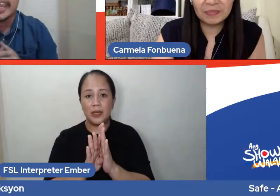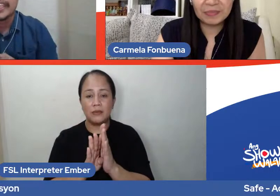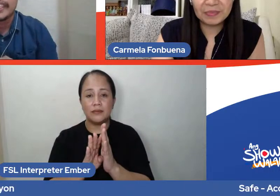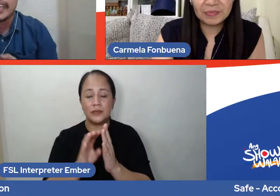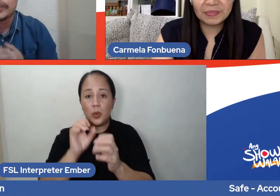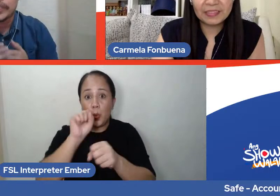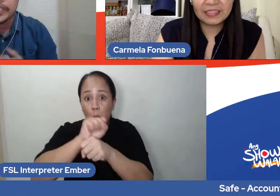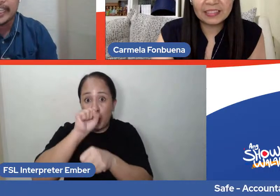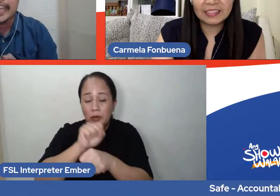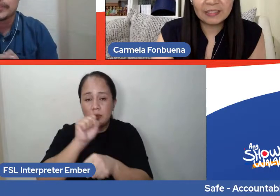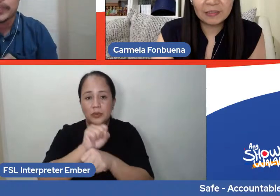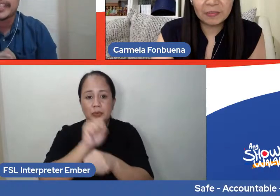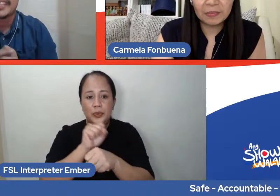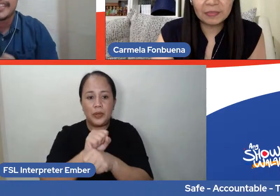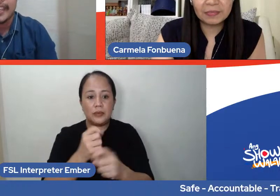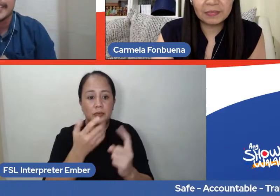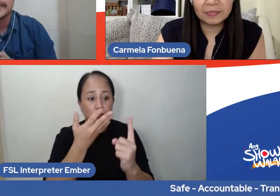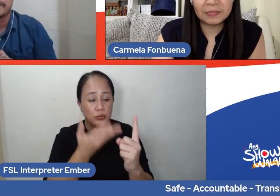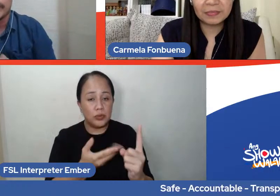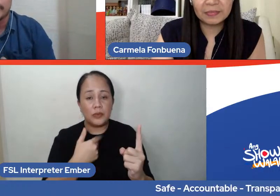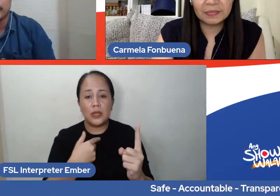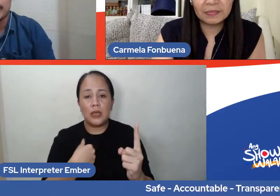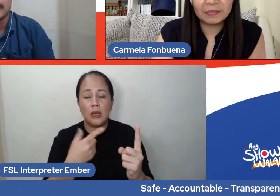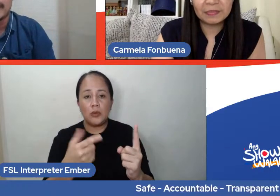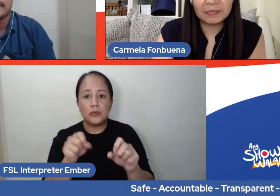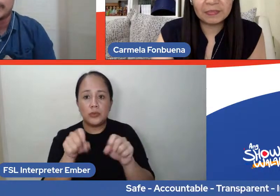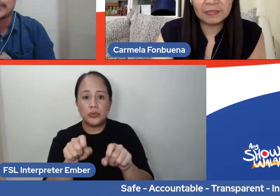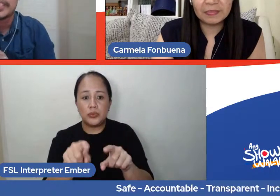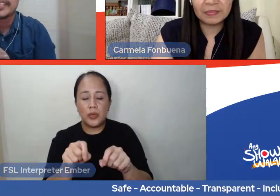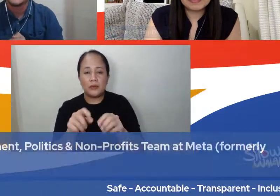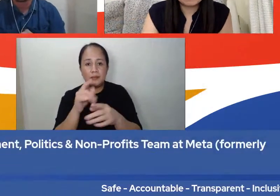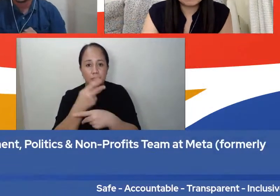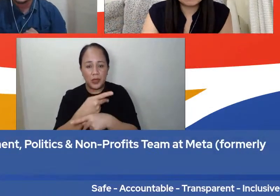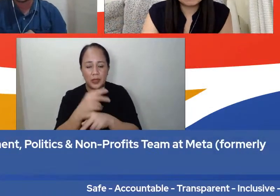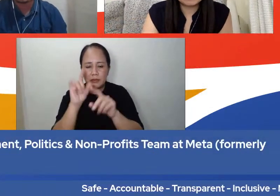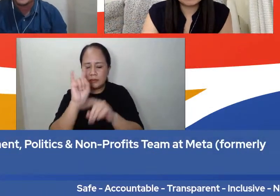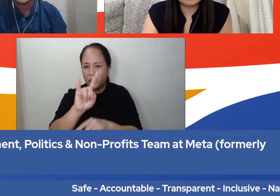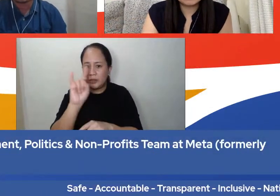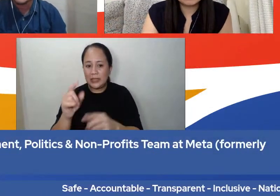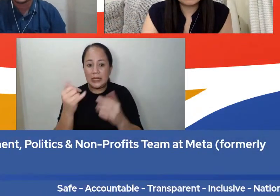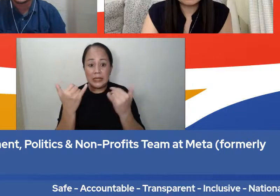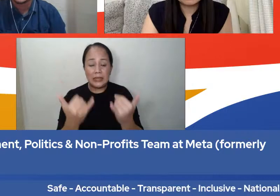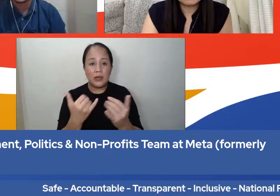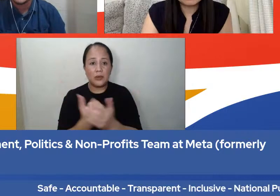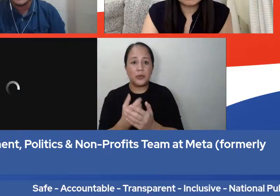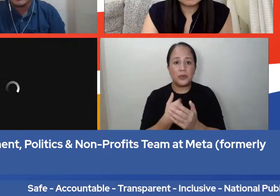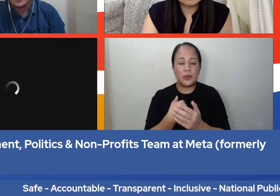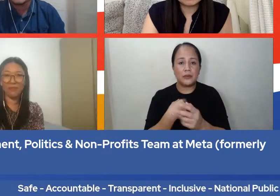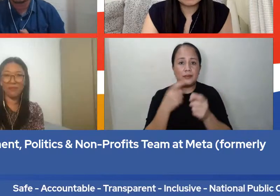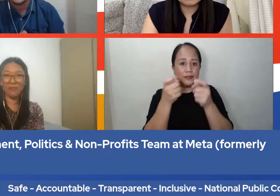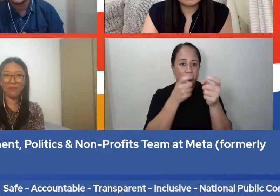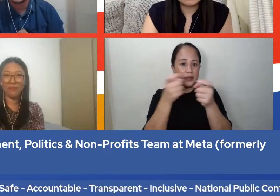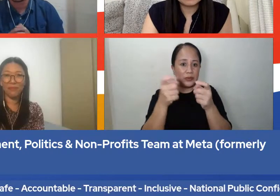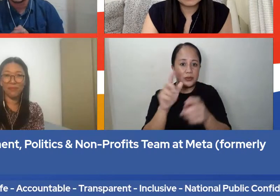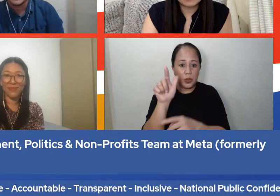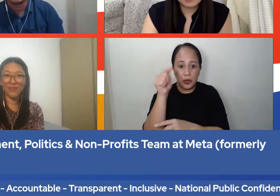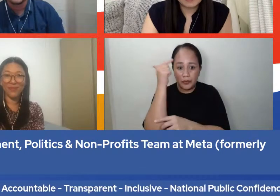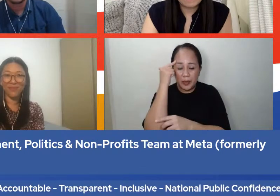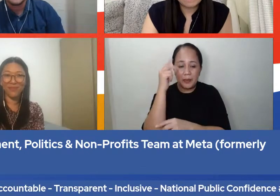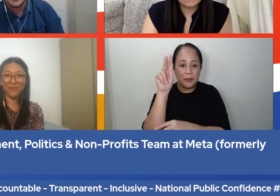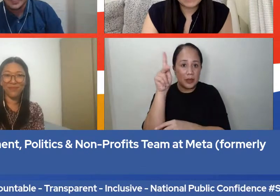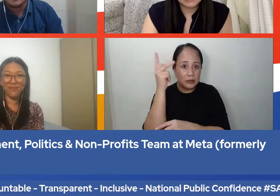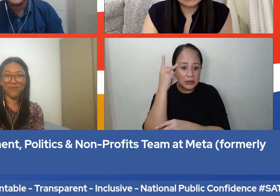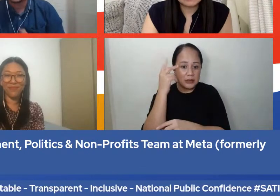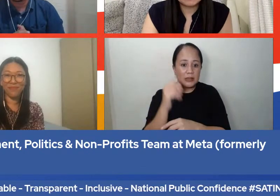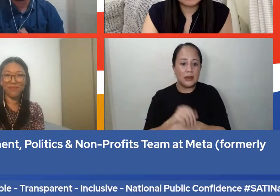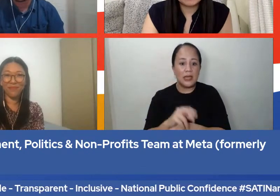she has worked in sales, product marketing, and most recently as a partner manager in the government, politics, and